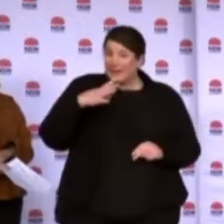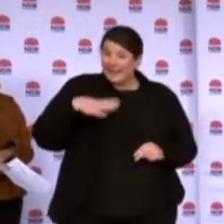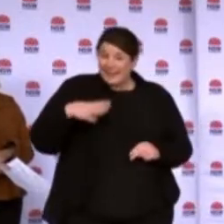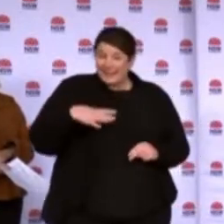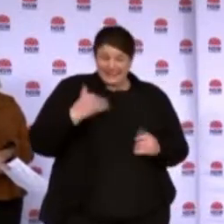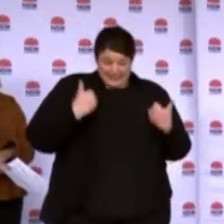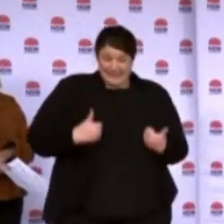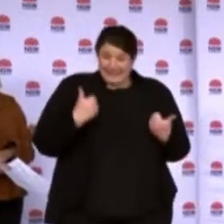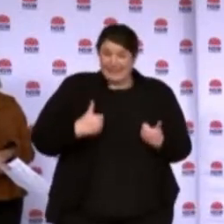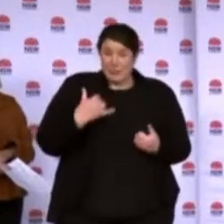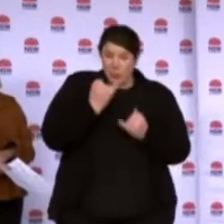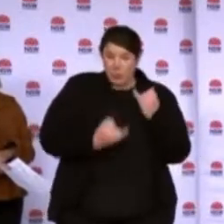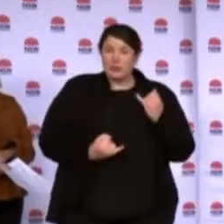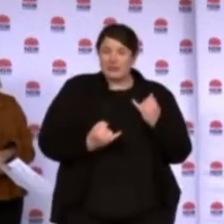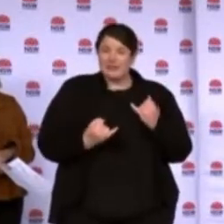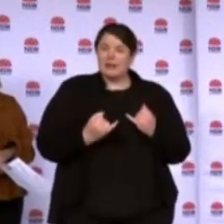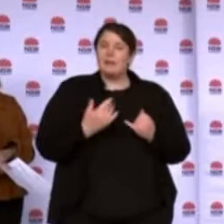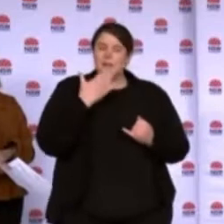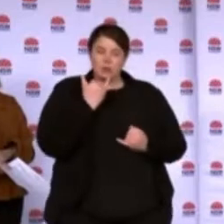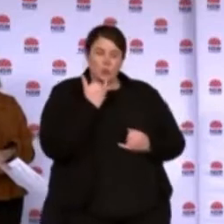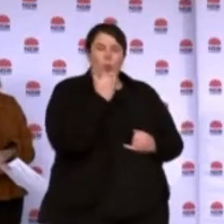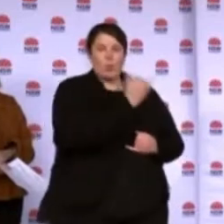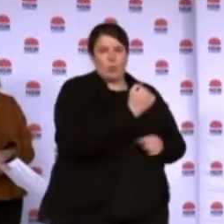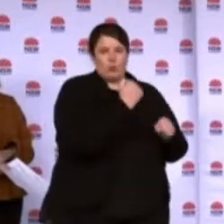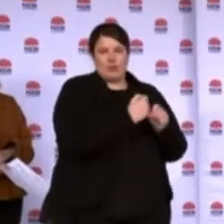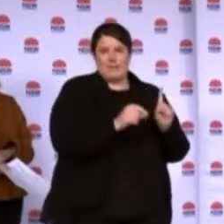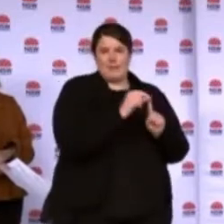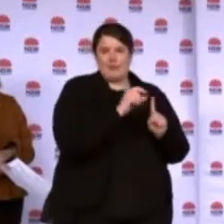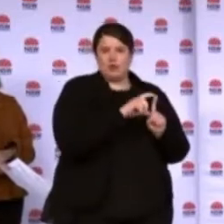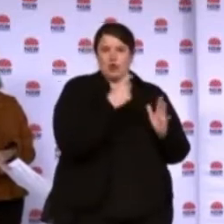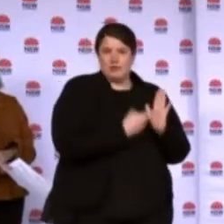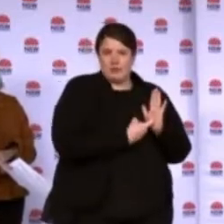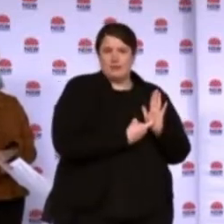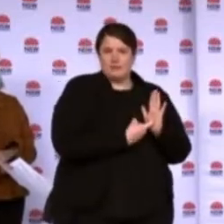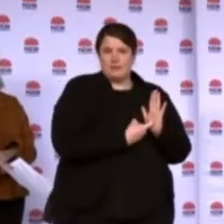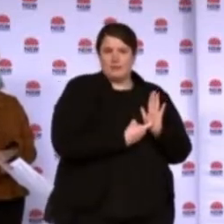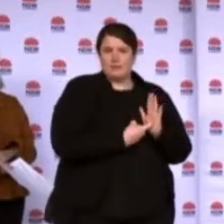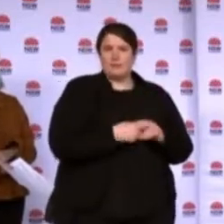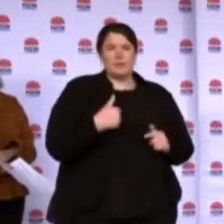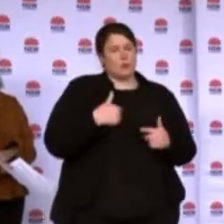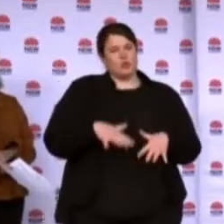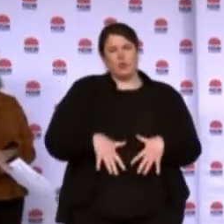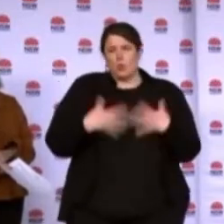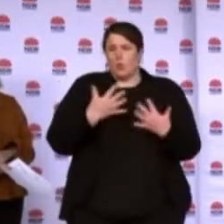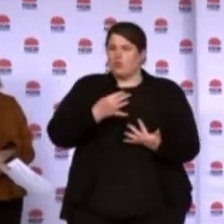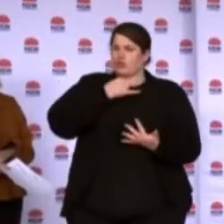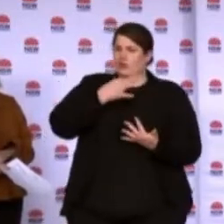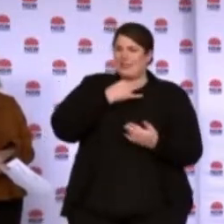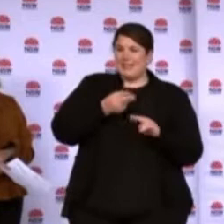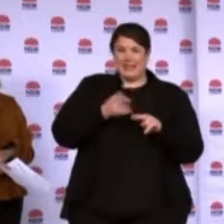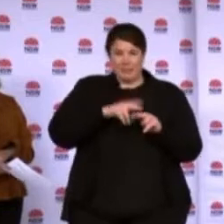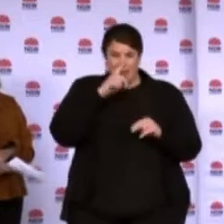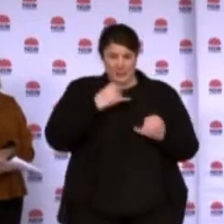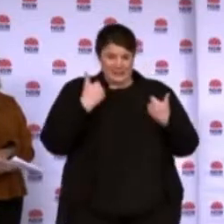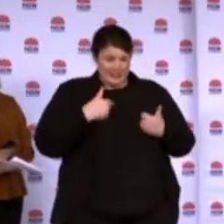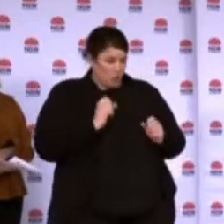you have symptoms and you need medical attention, please call and that medical attention will arrive. but we don't want to run the risk of people having